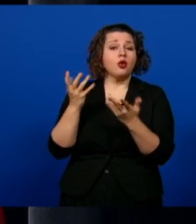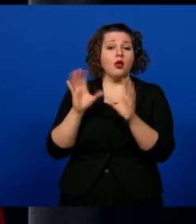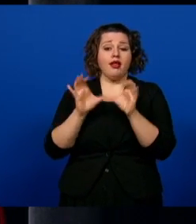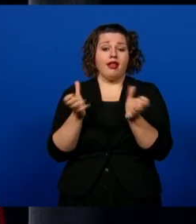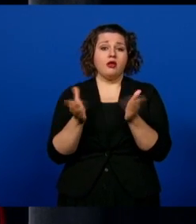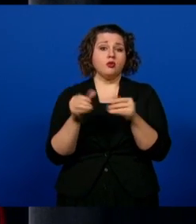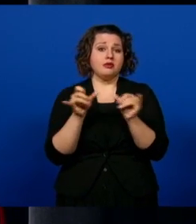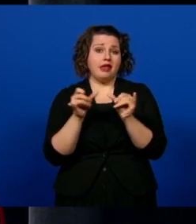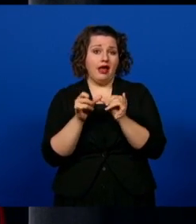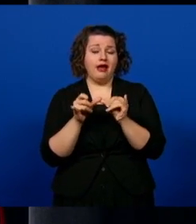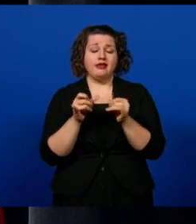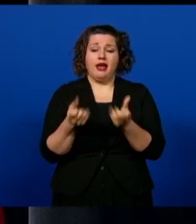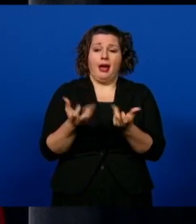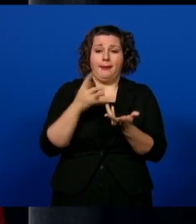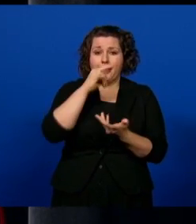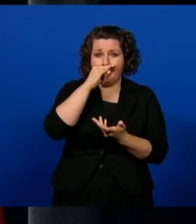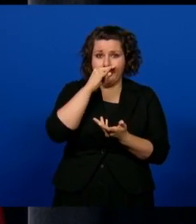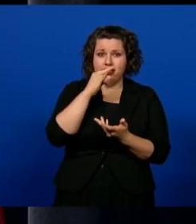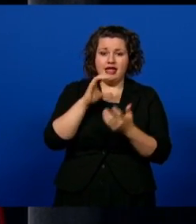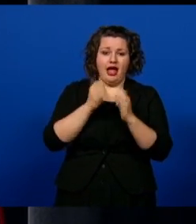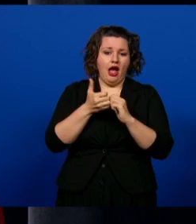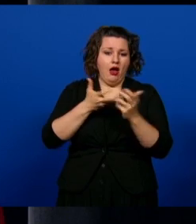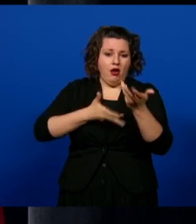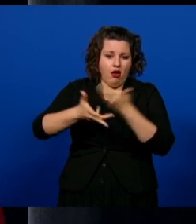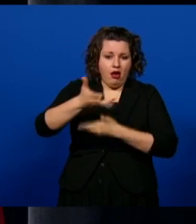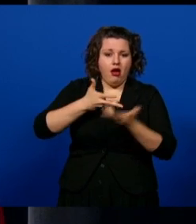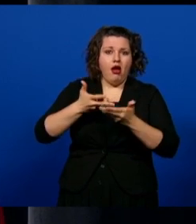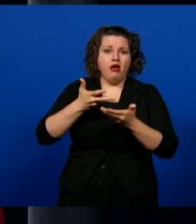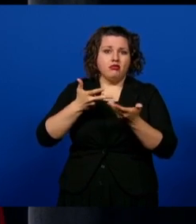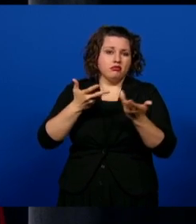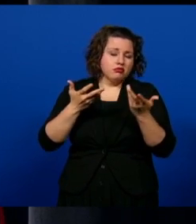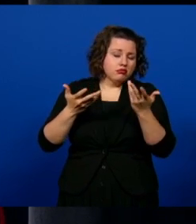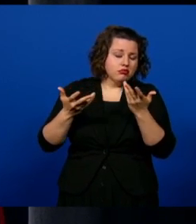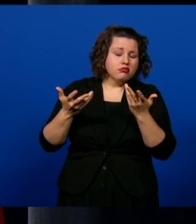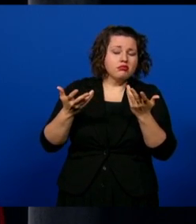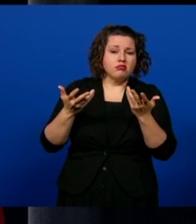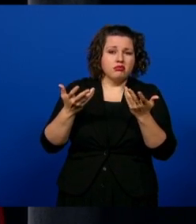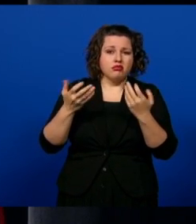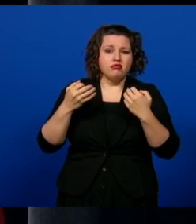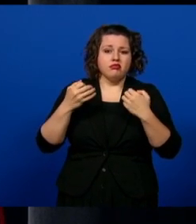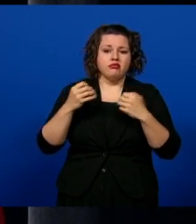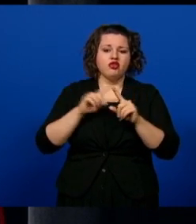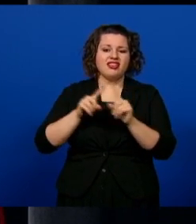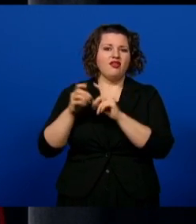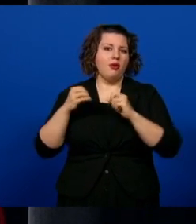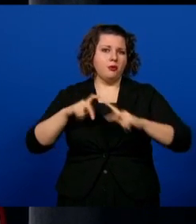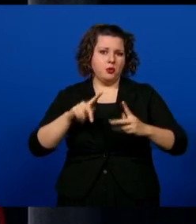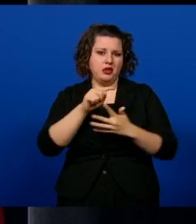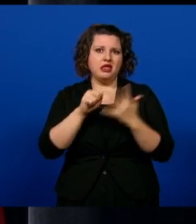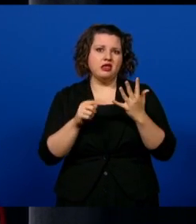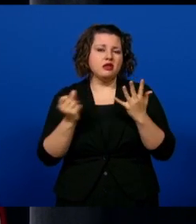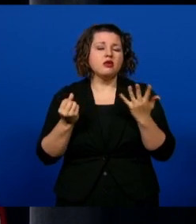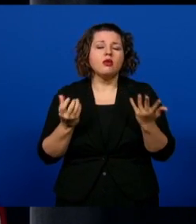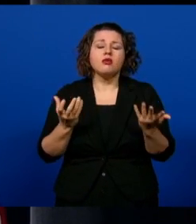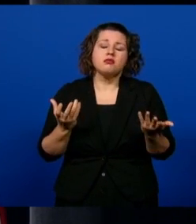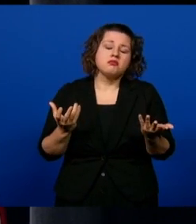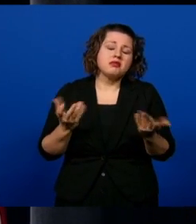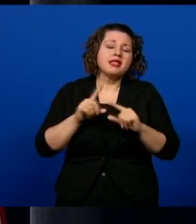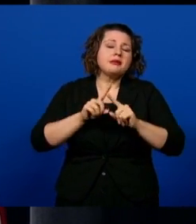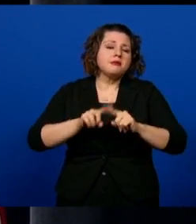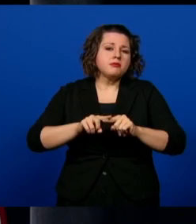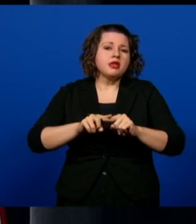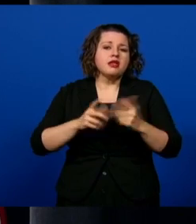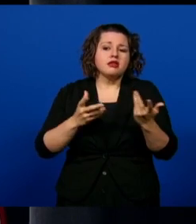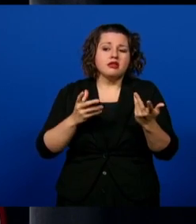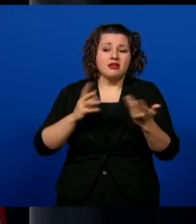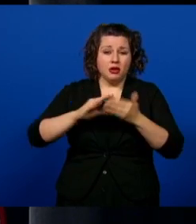number of kids, how they are interacting with students and their teachers, there's opportunity there. So I think it depends on the